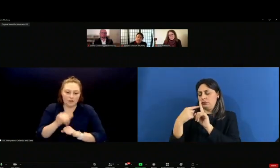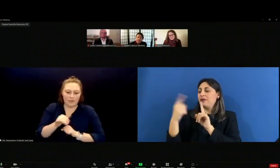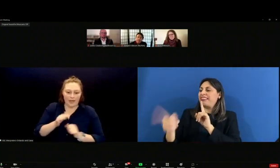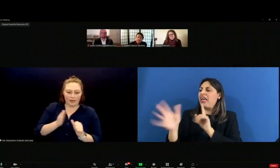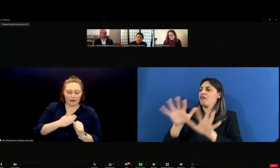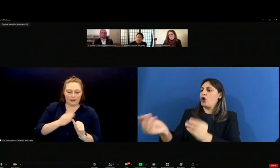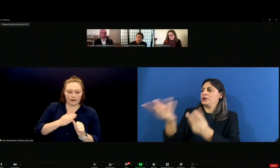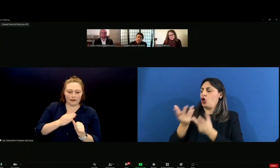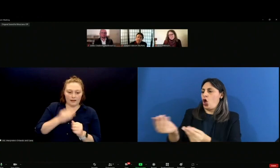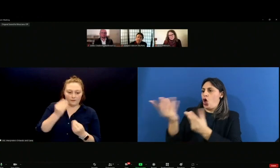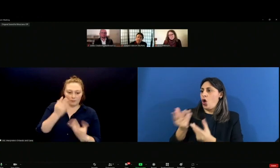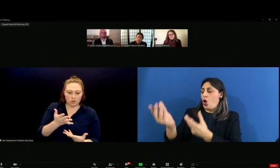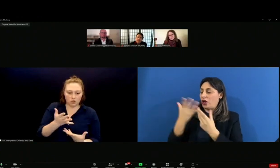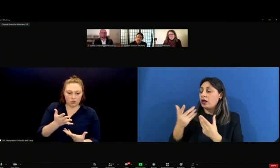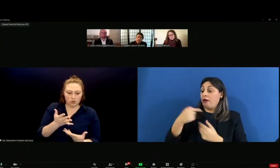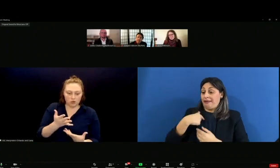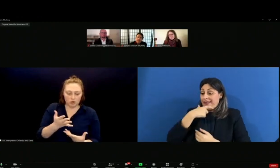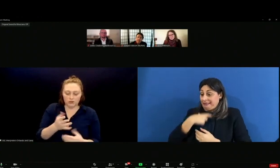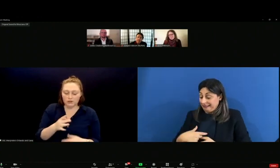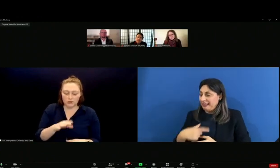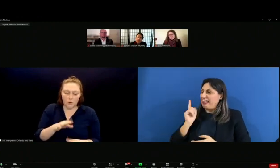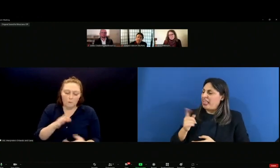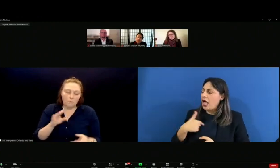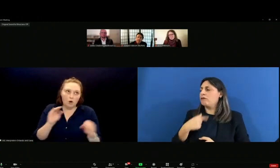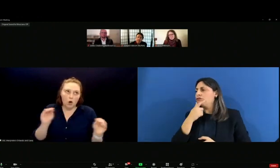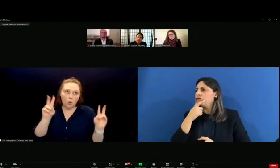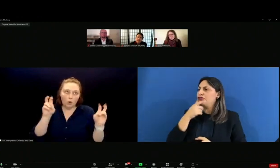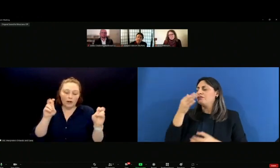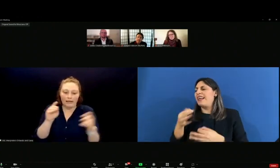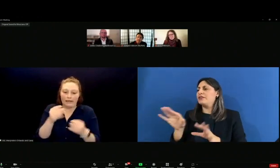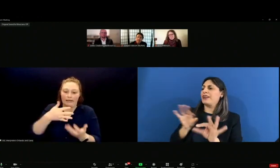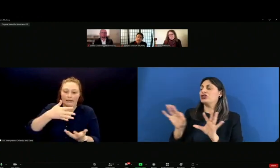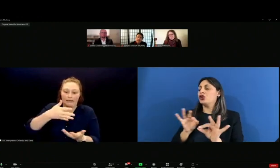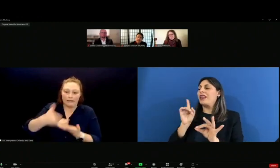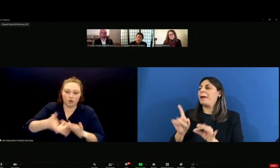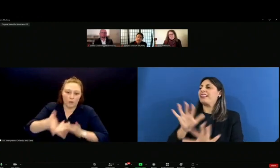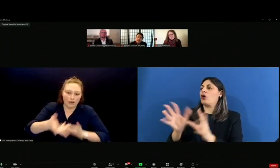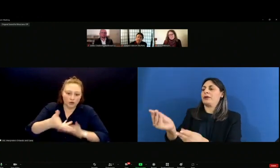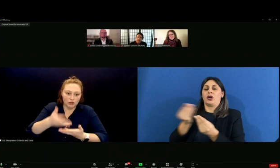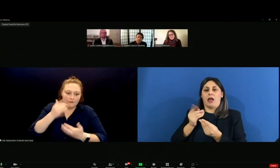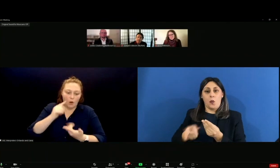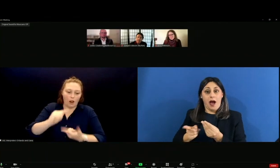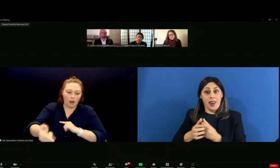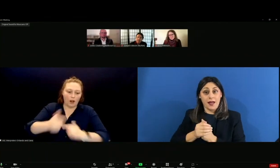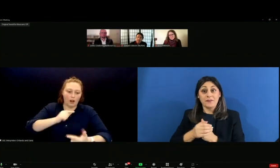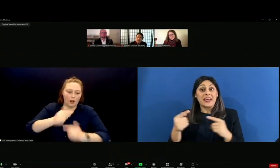transmitted. Indeed, there was no interaction in a sense of providing back and forth answer question types,